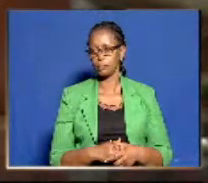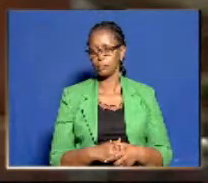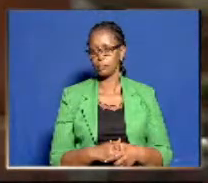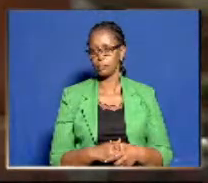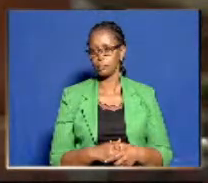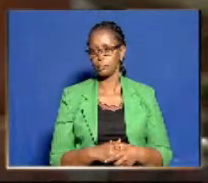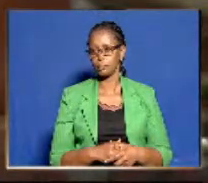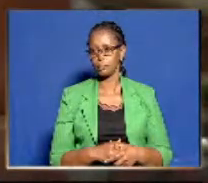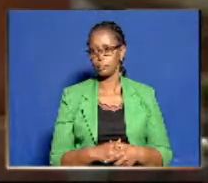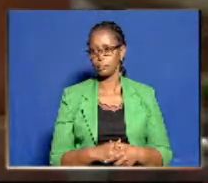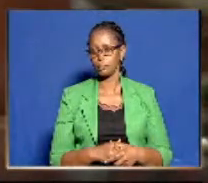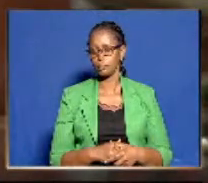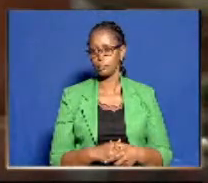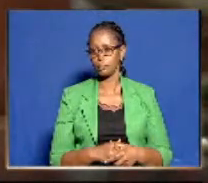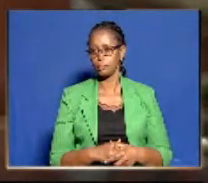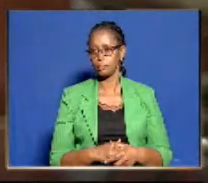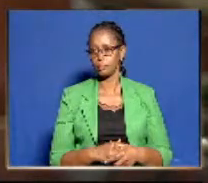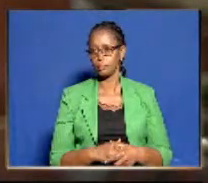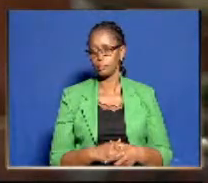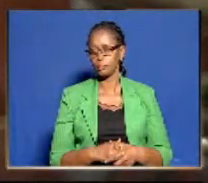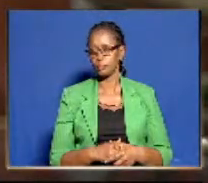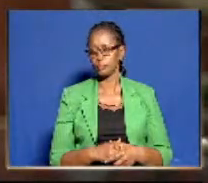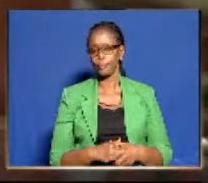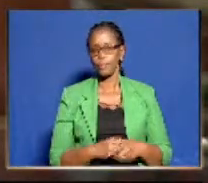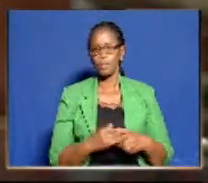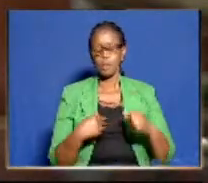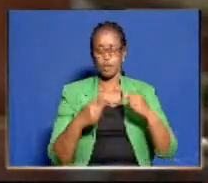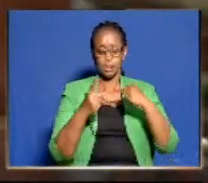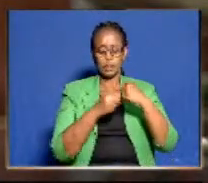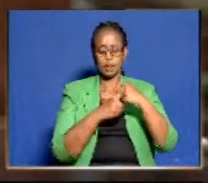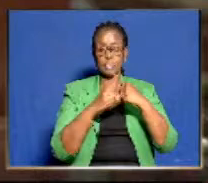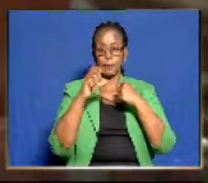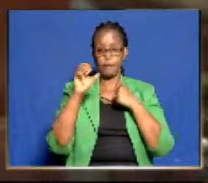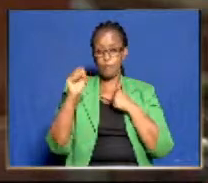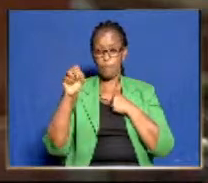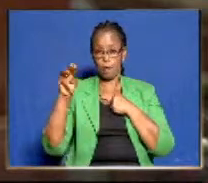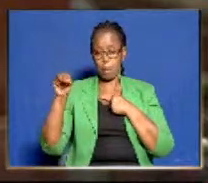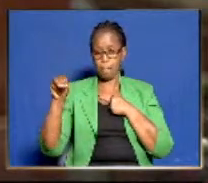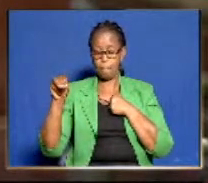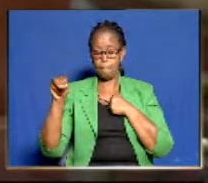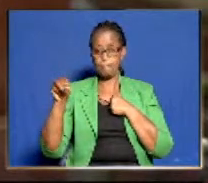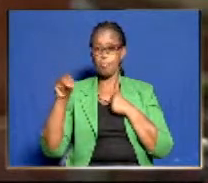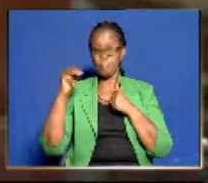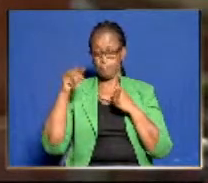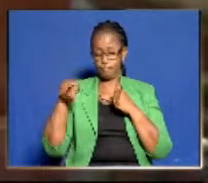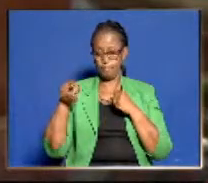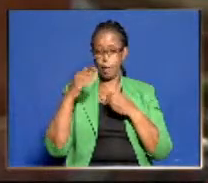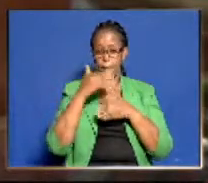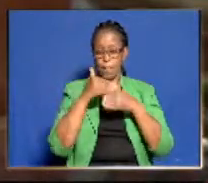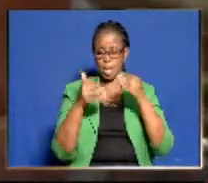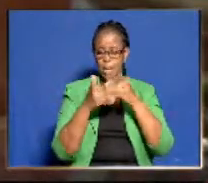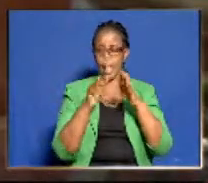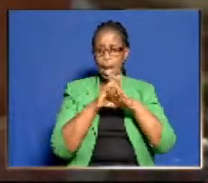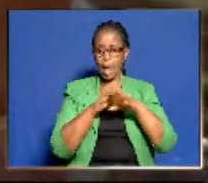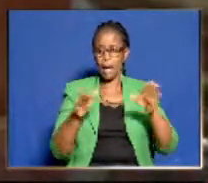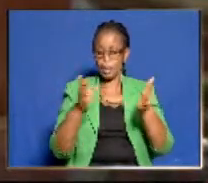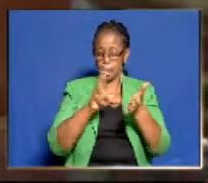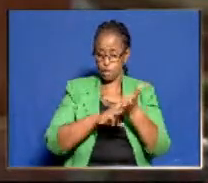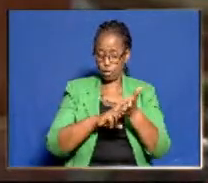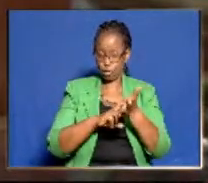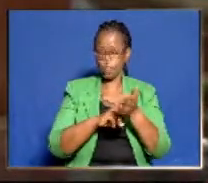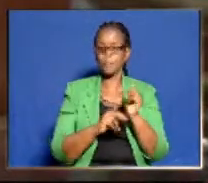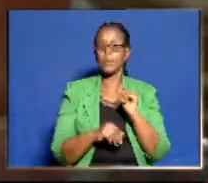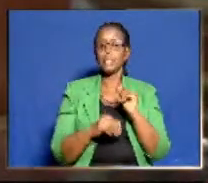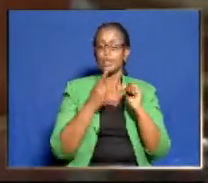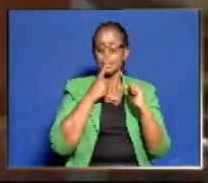Sorry, just give me a minute, Mr. Speaker. 65 million, Honorable Speaker, for construction of land registries, I'd explained. 600